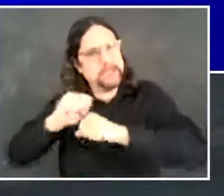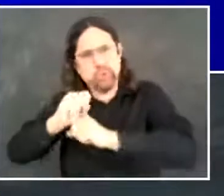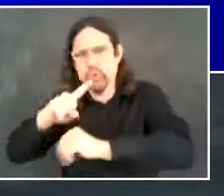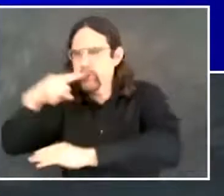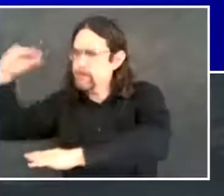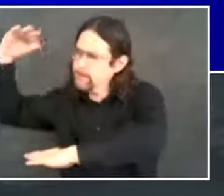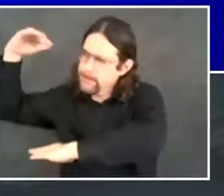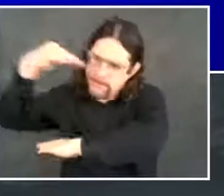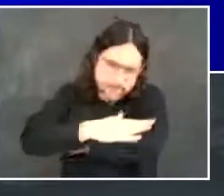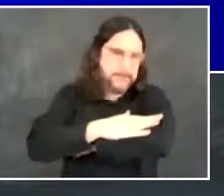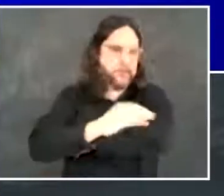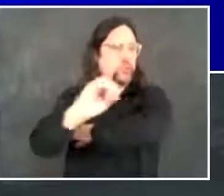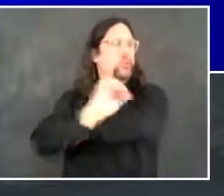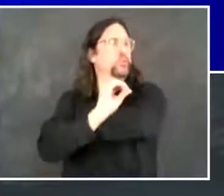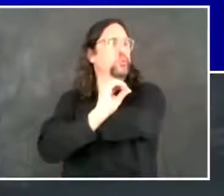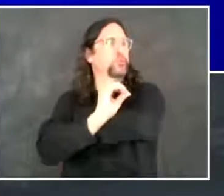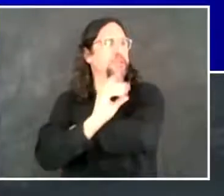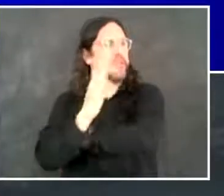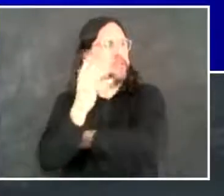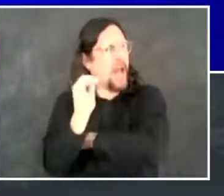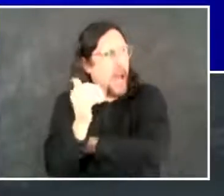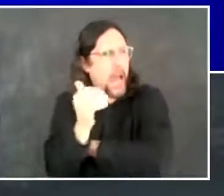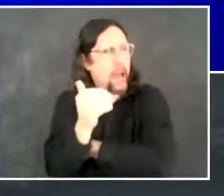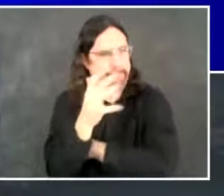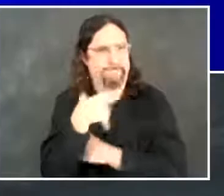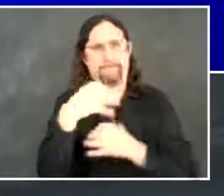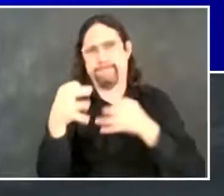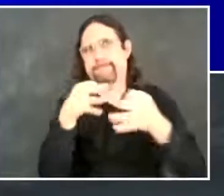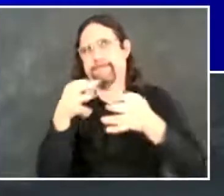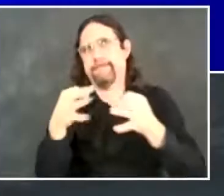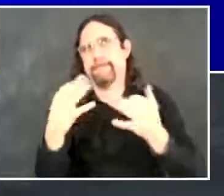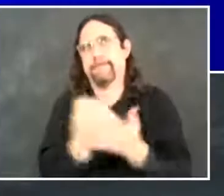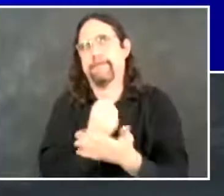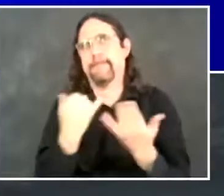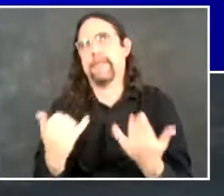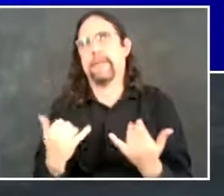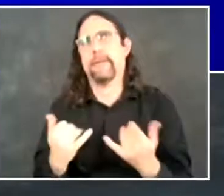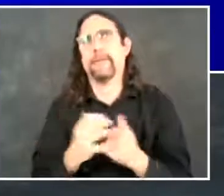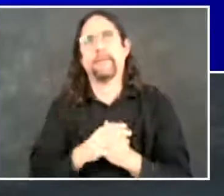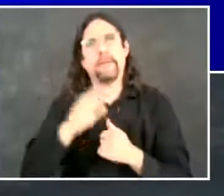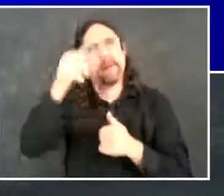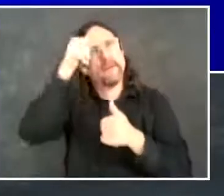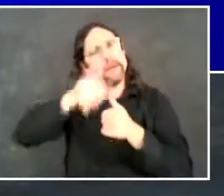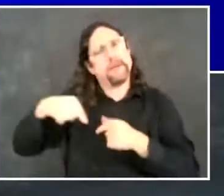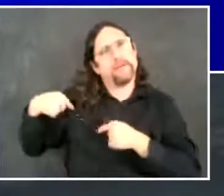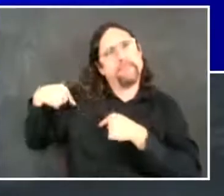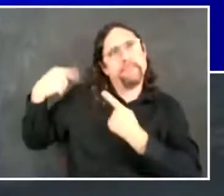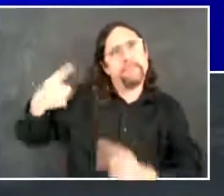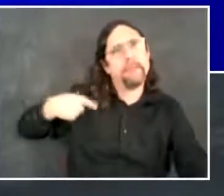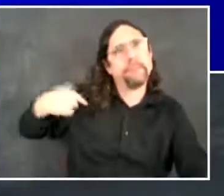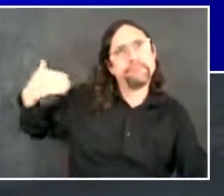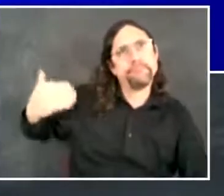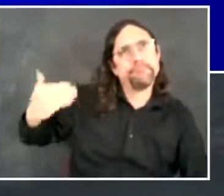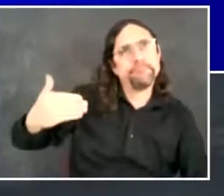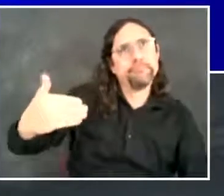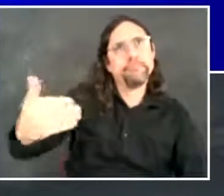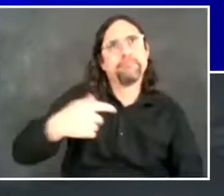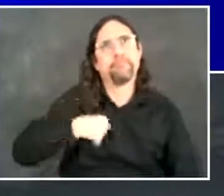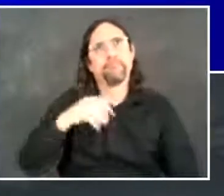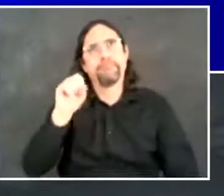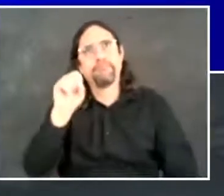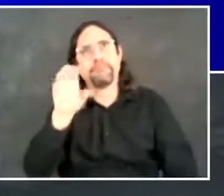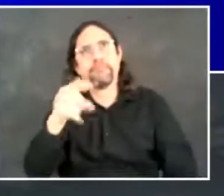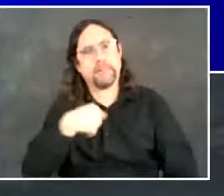get to low-level transmission. Low-level transmission is when you can trace and act on every single new